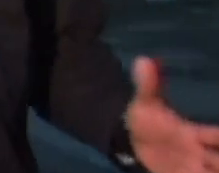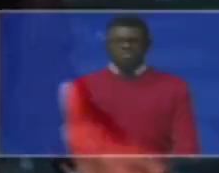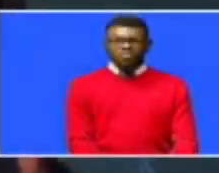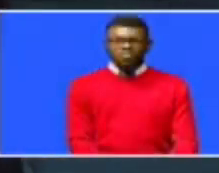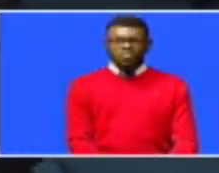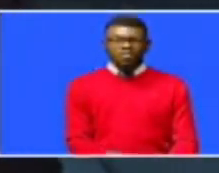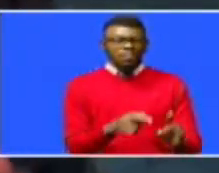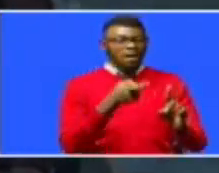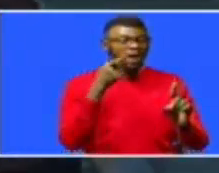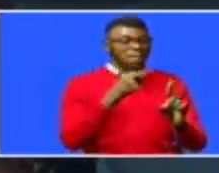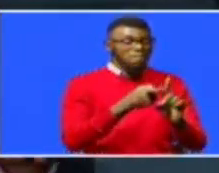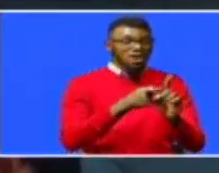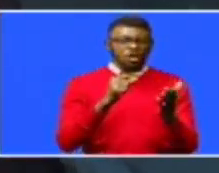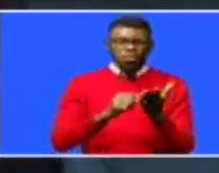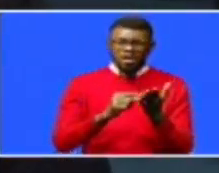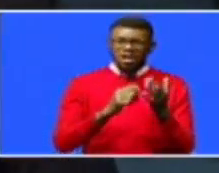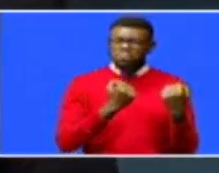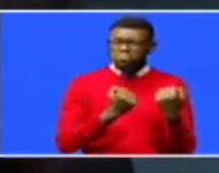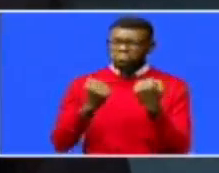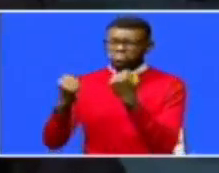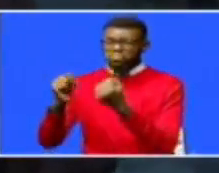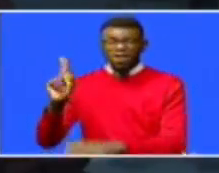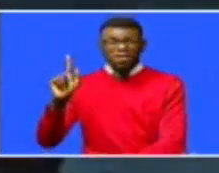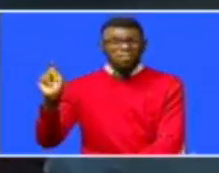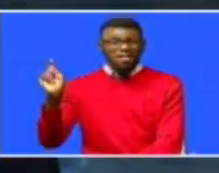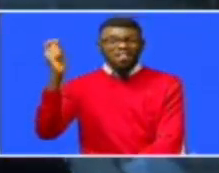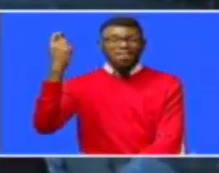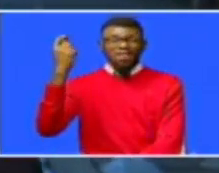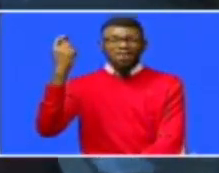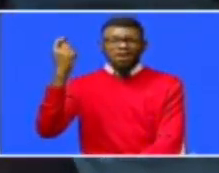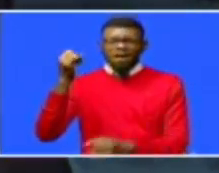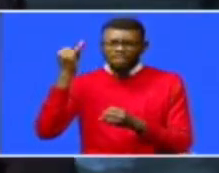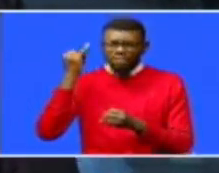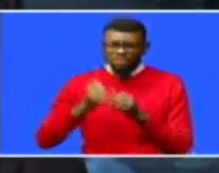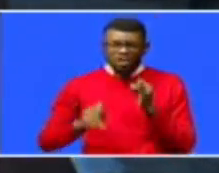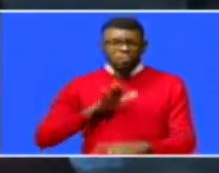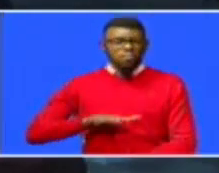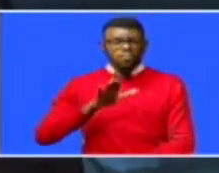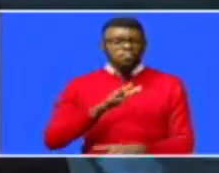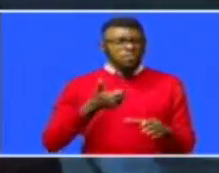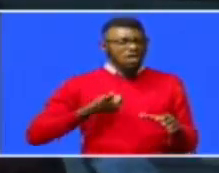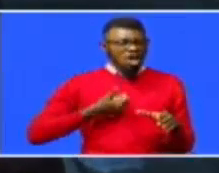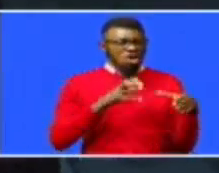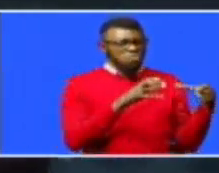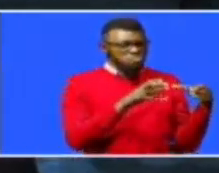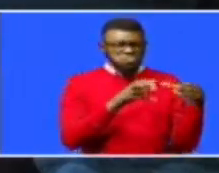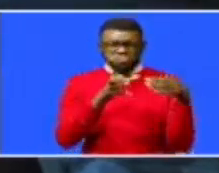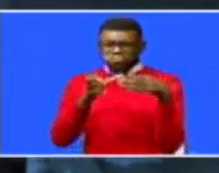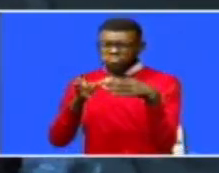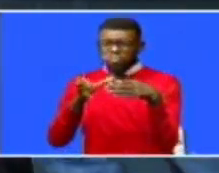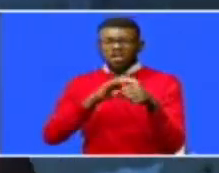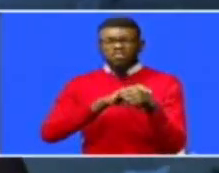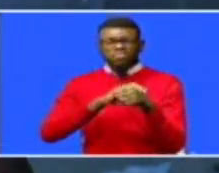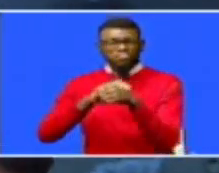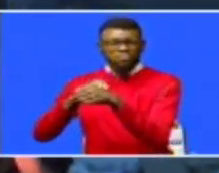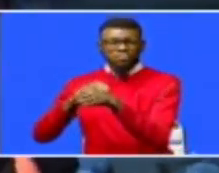From Kampala in Uganda to Nairobi here in Kenya, this is the last destination of the Karamajong girls who were trafficked from their home